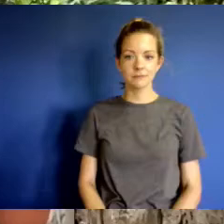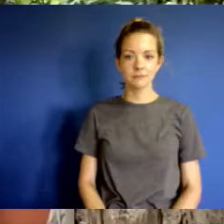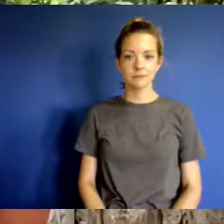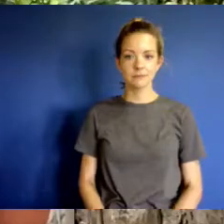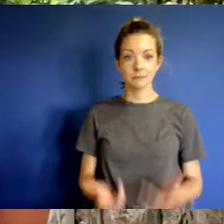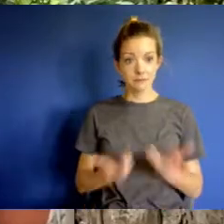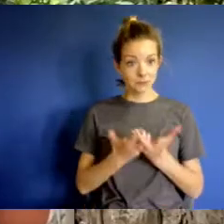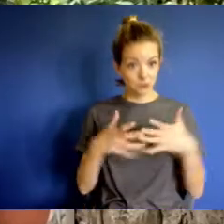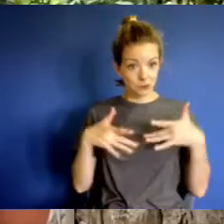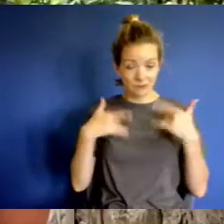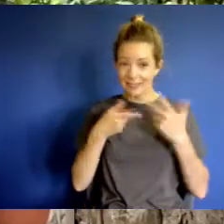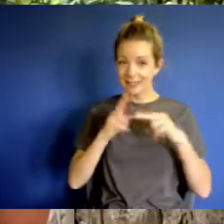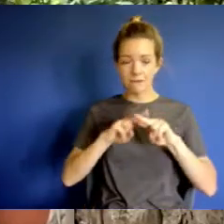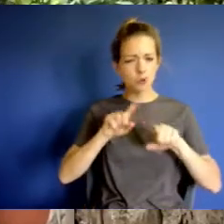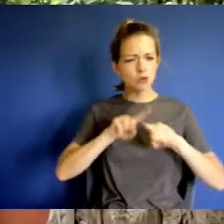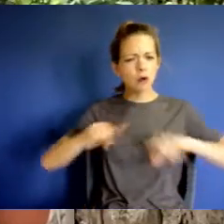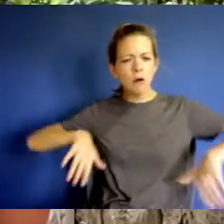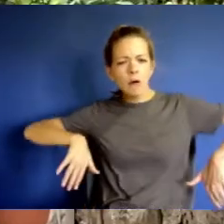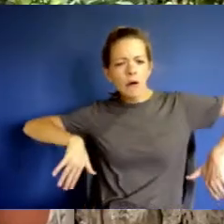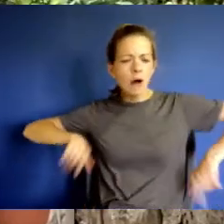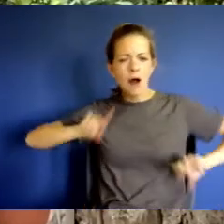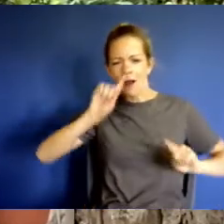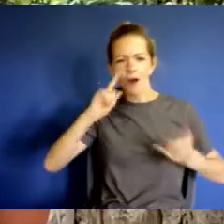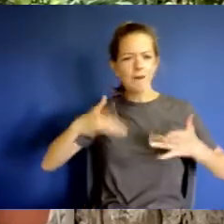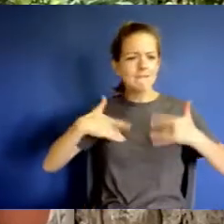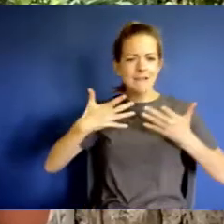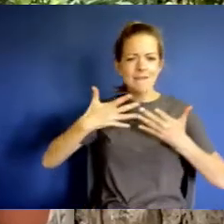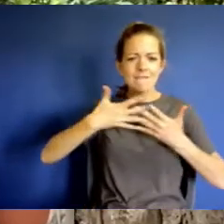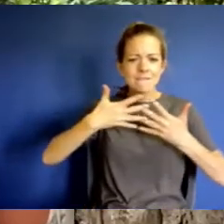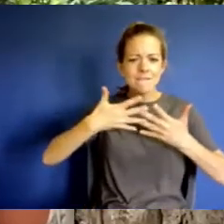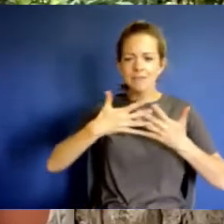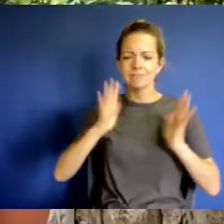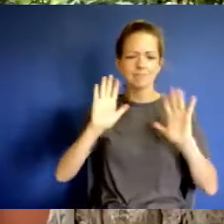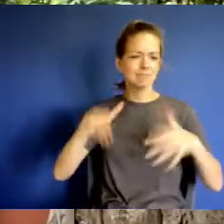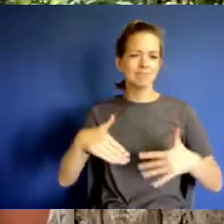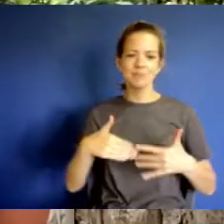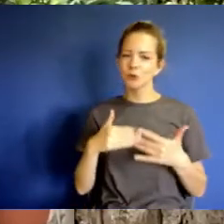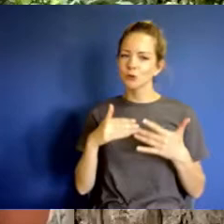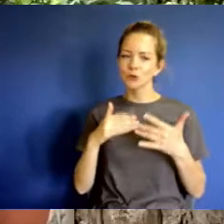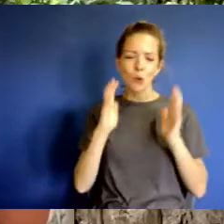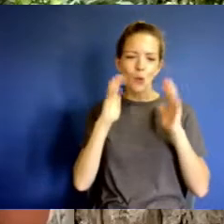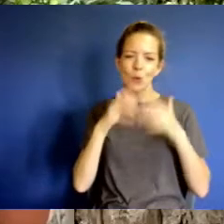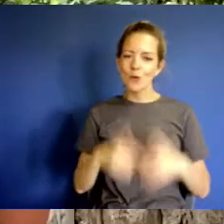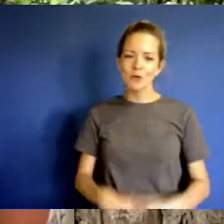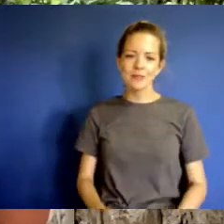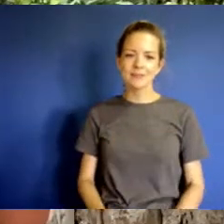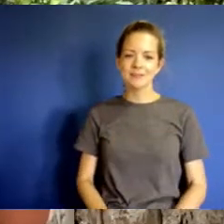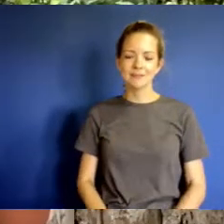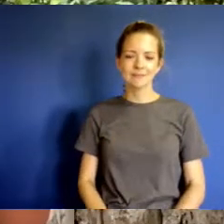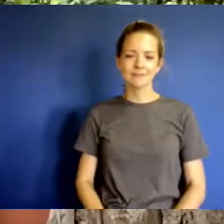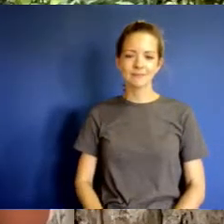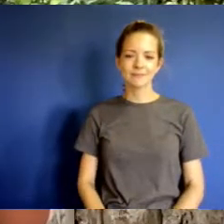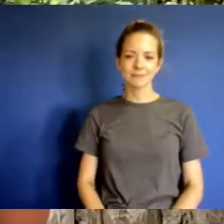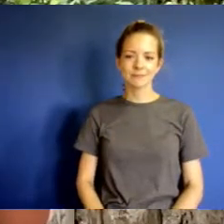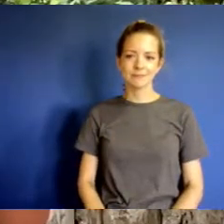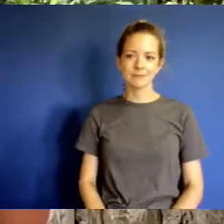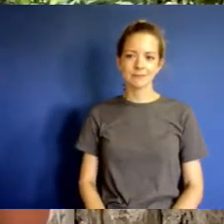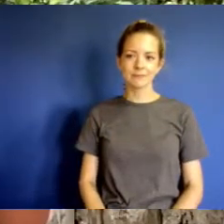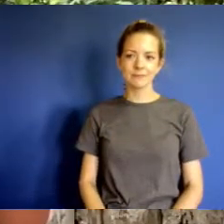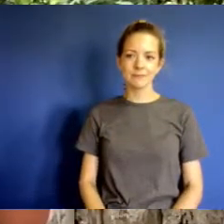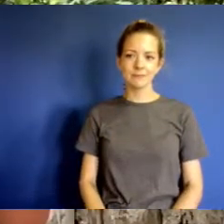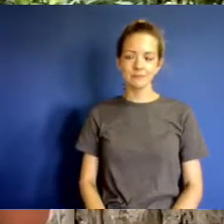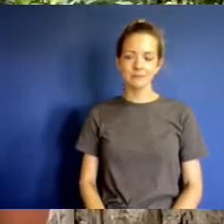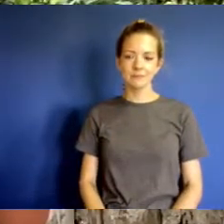How's that? If you can't find your fingers behind your back, it's not a problem. I can barely find mine, so you'll see that in a